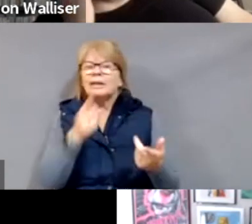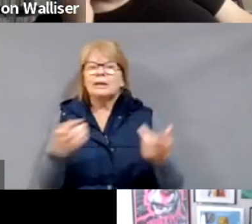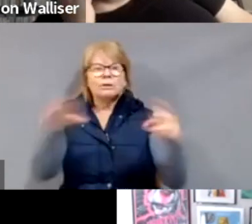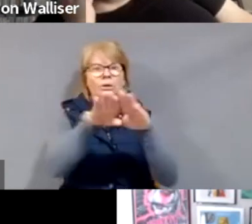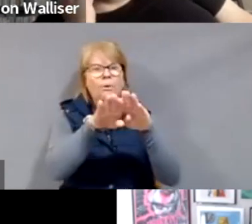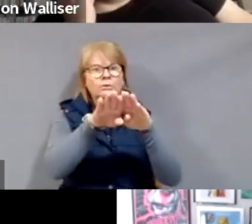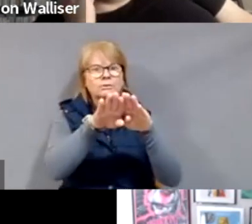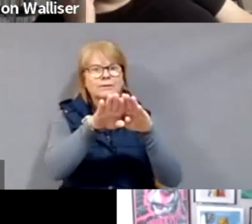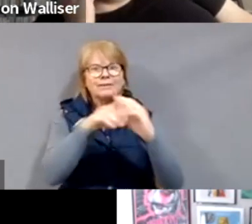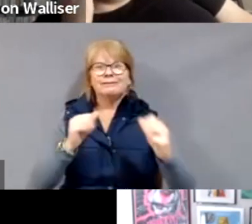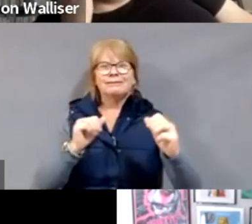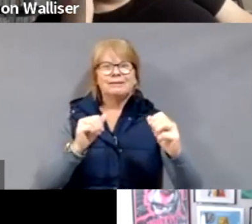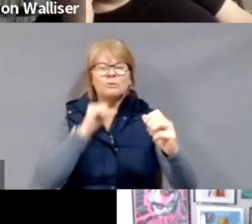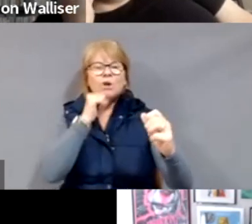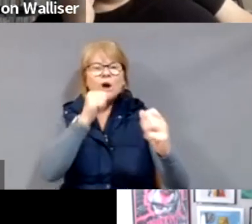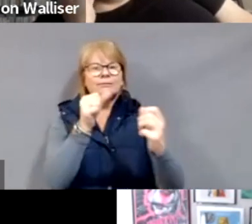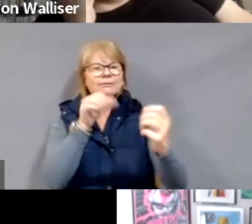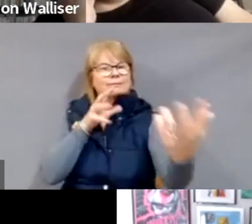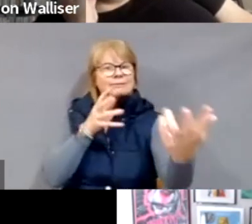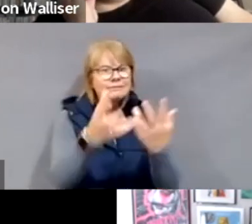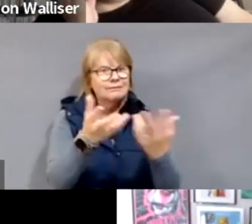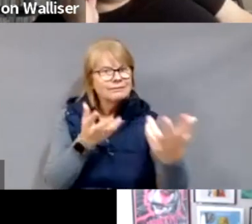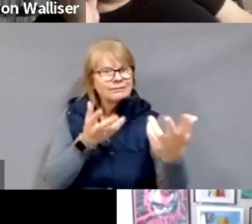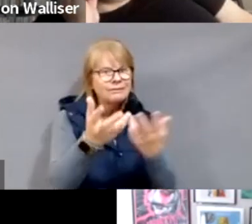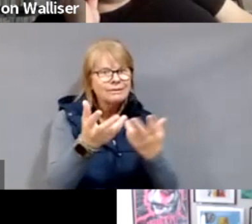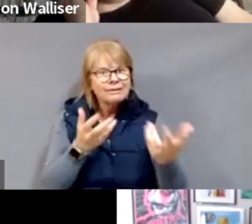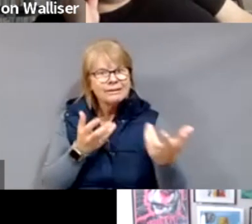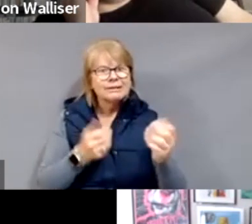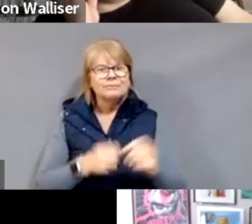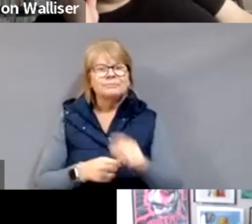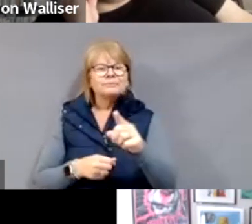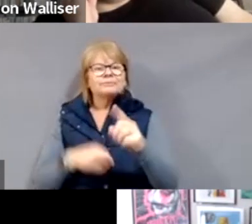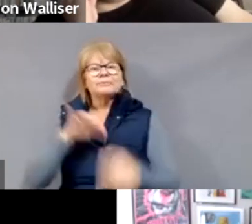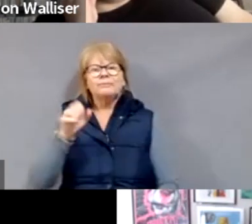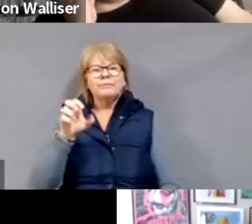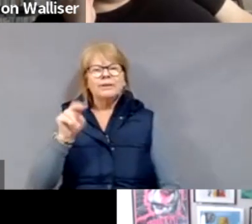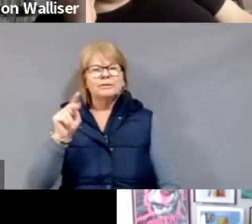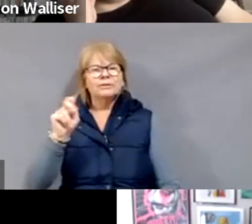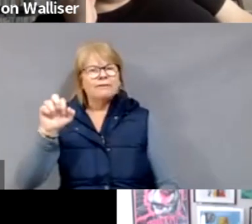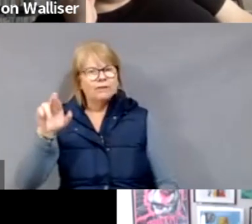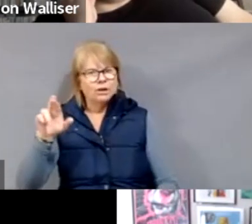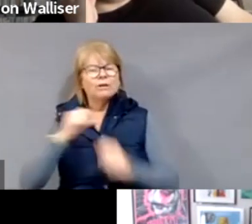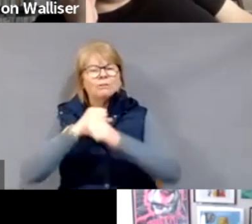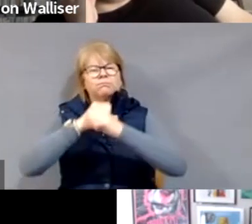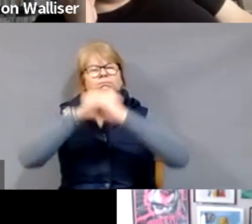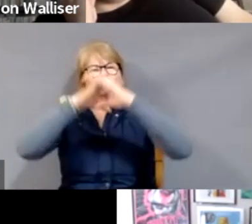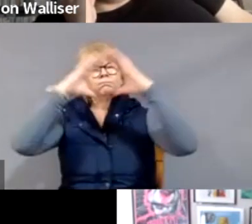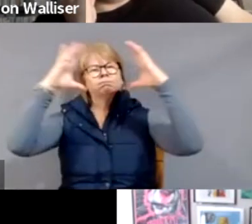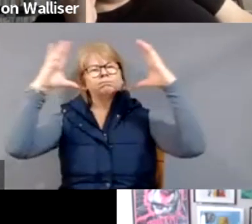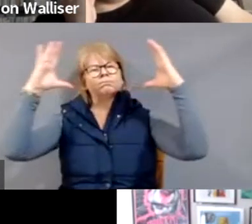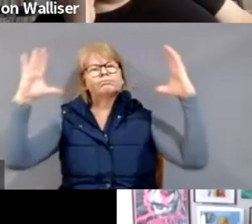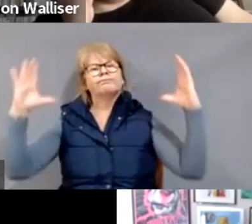understands the whys of I think I'm thinking in a larger, like as one crafts their